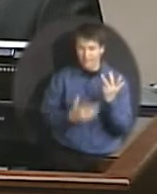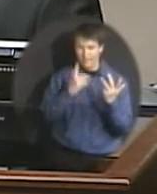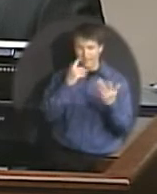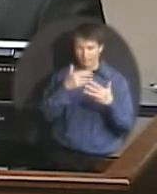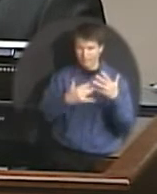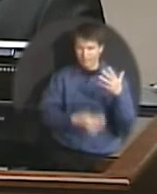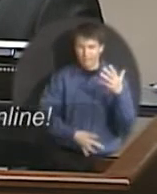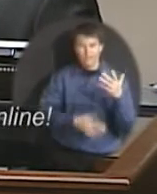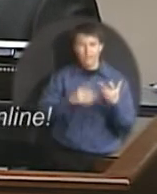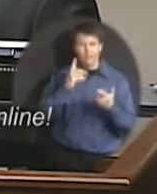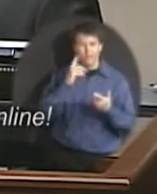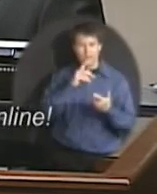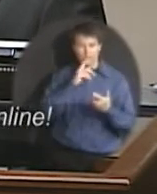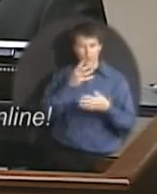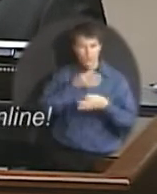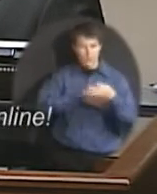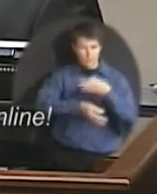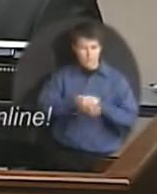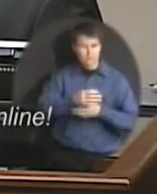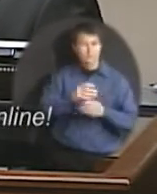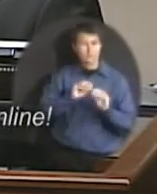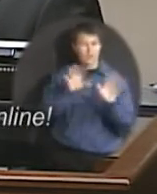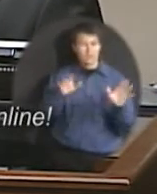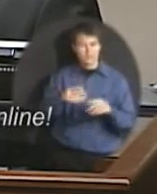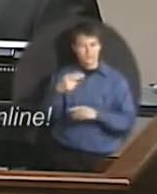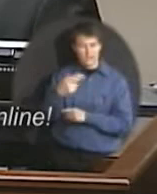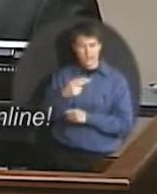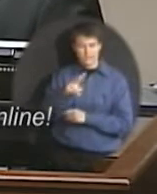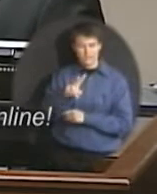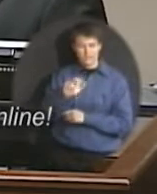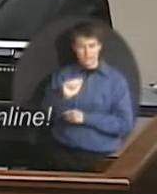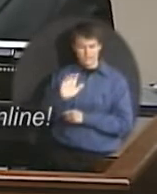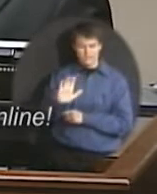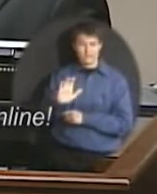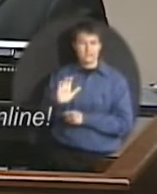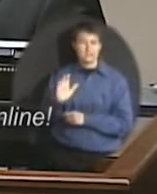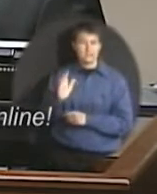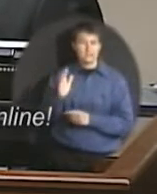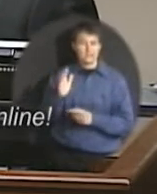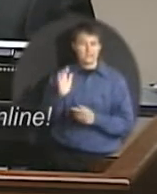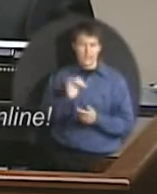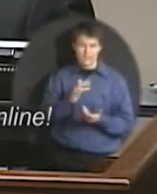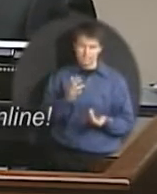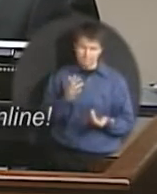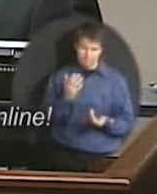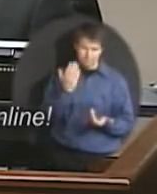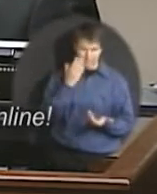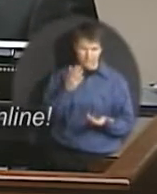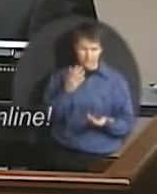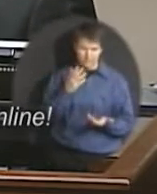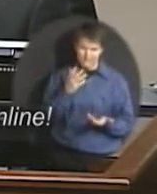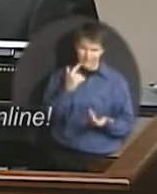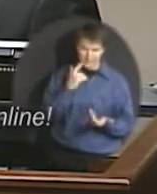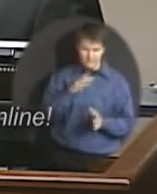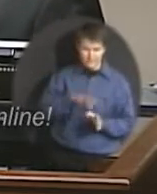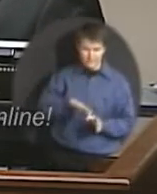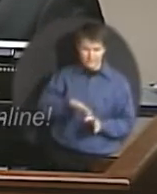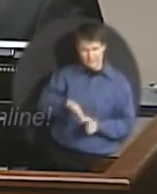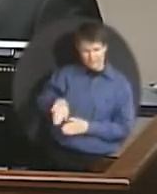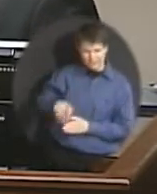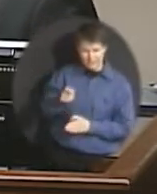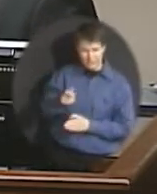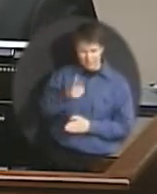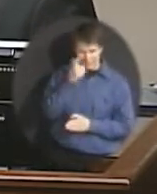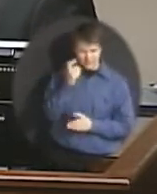cycles. Obviously, HVAC sort of takes better knock on wood, more of a back seat since we seem to be touching a lot of units